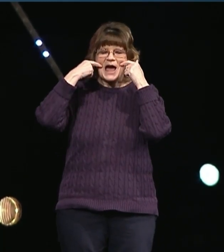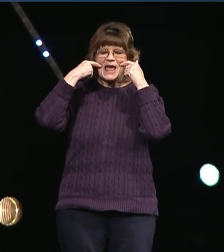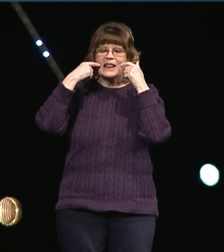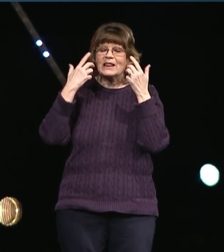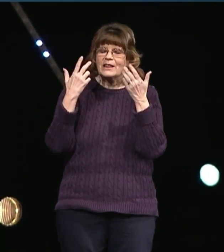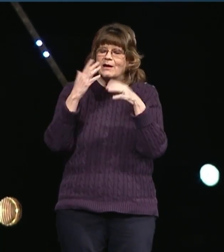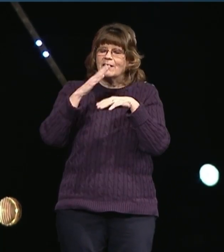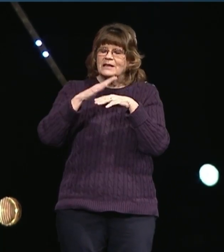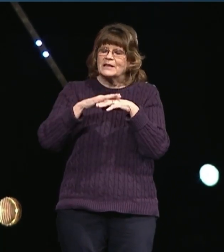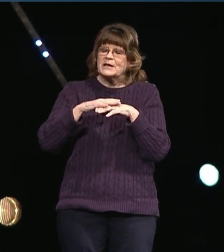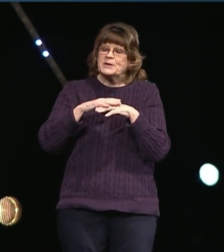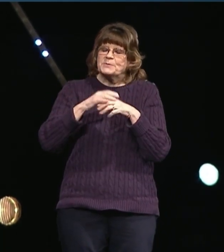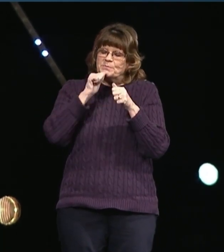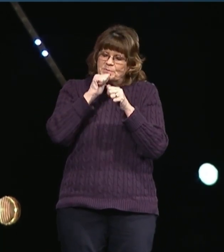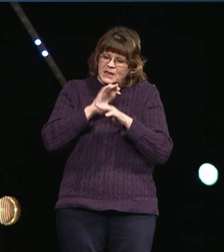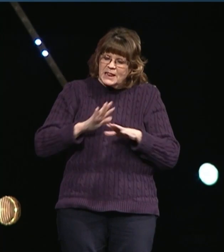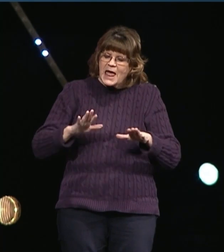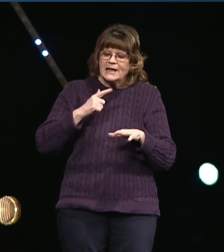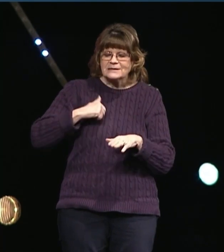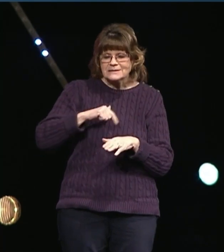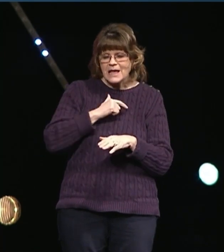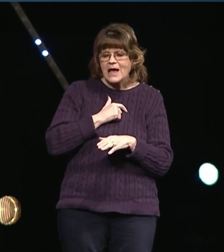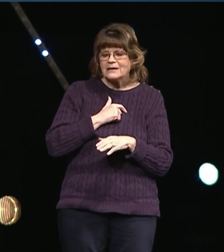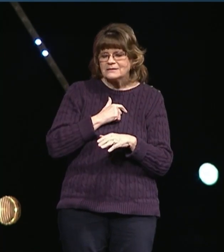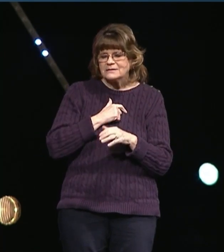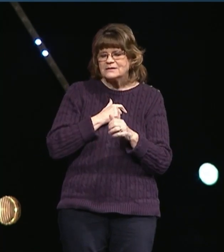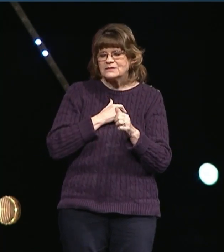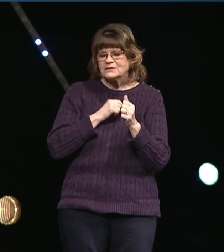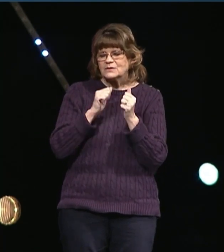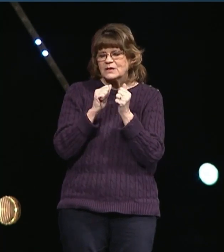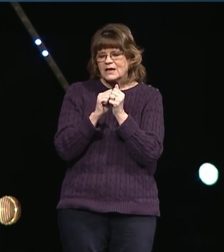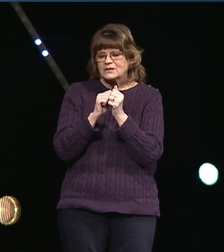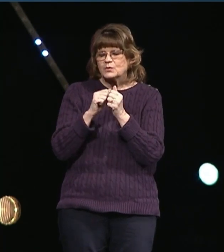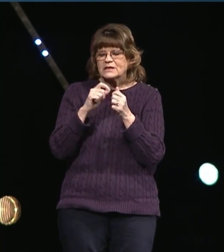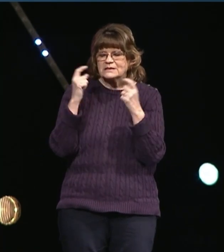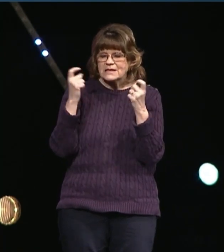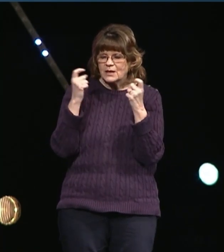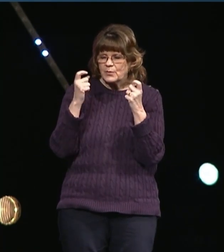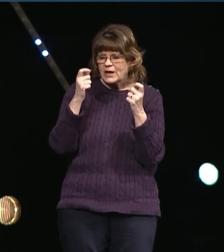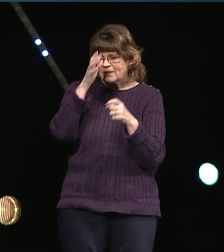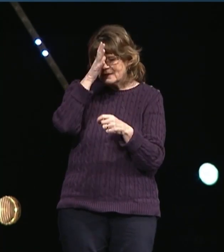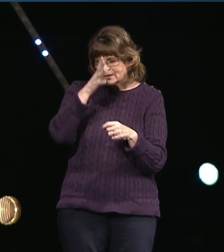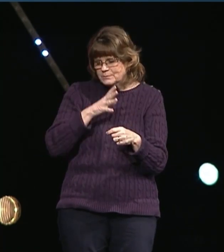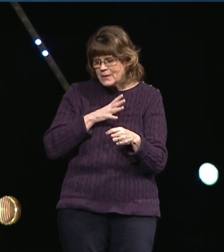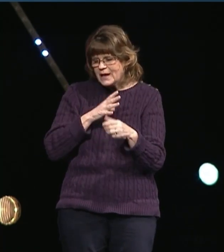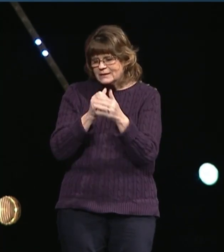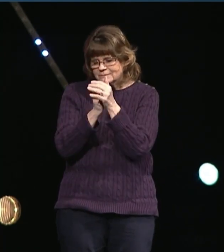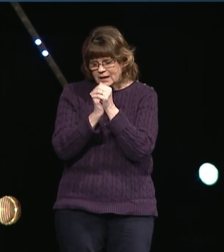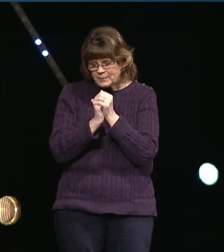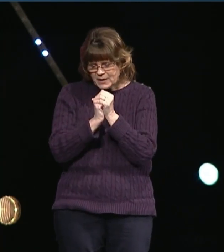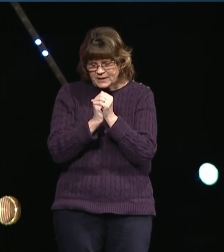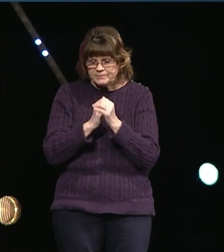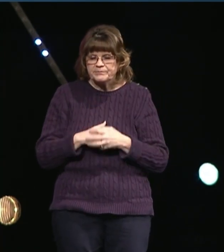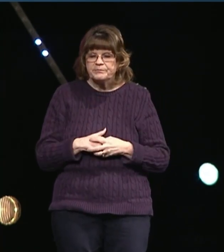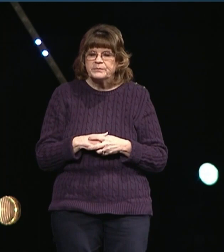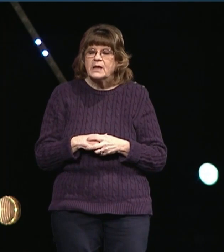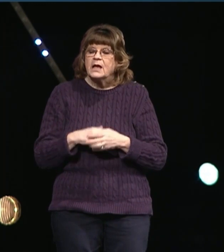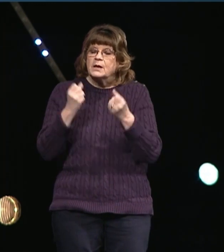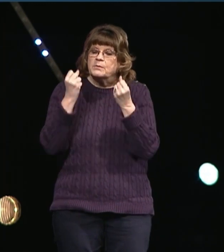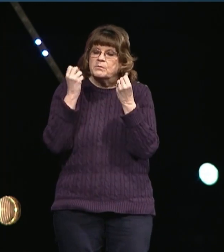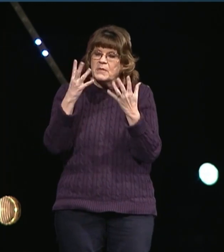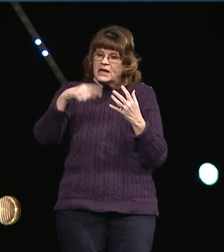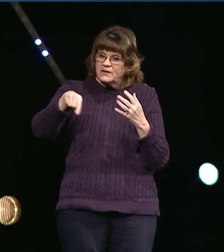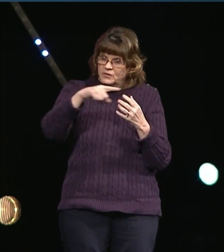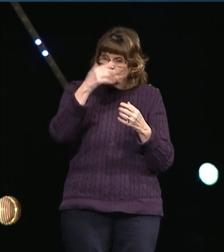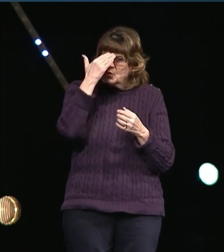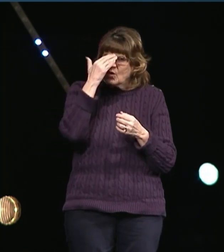would bless our friend. Thank you, Jesus. Amen. Many of you know Mark Hansen